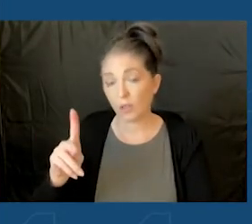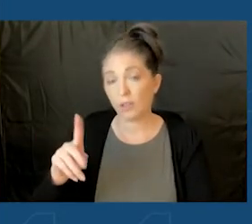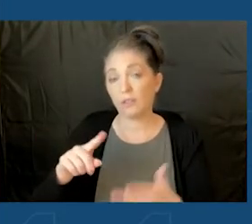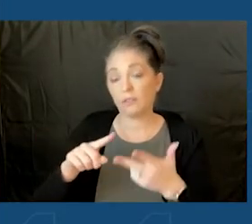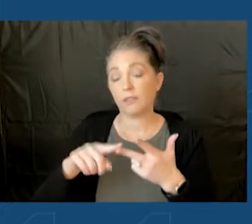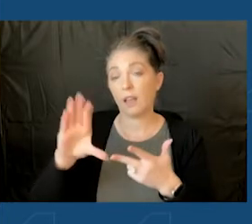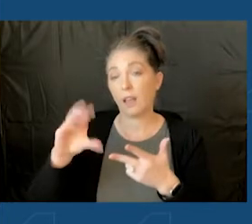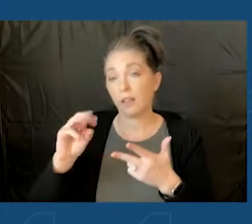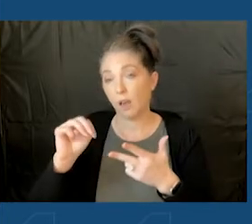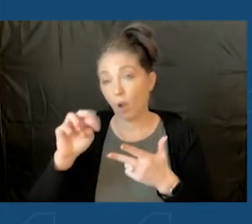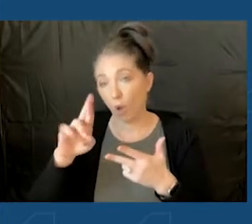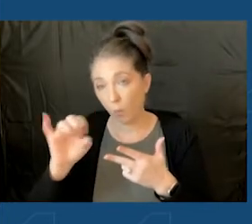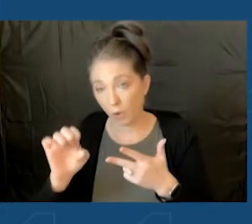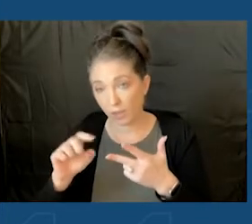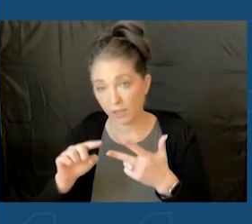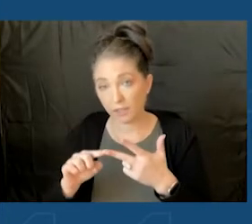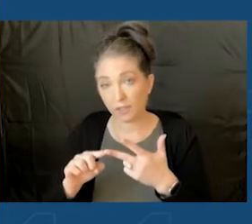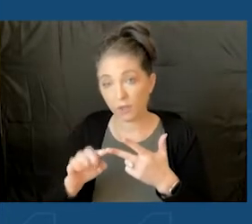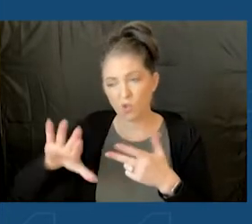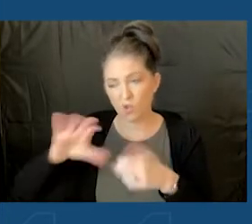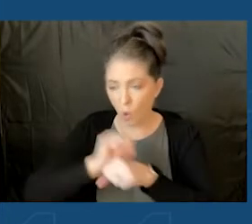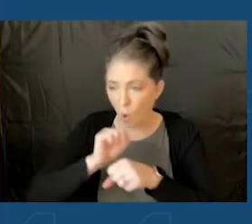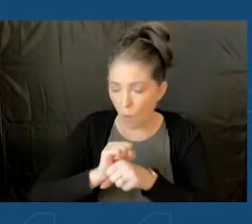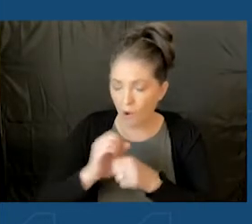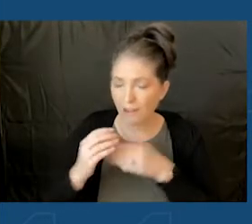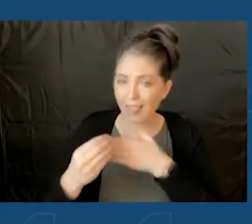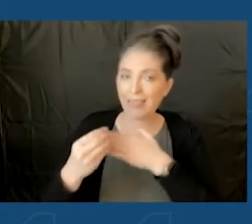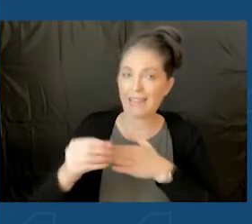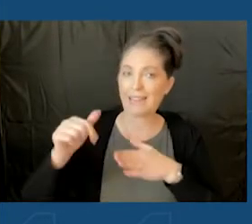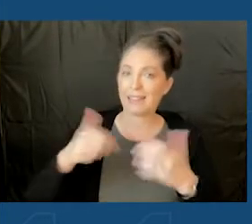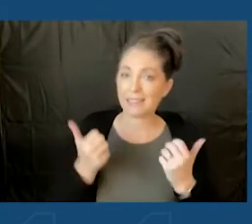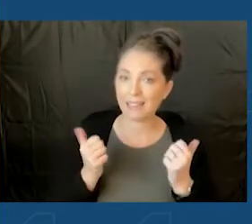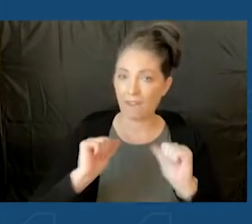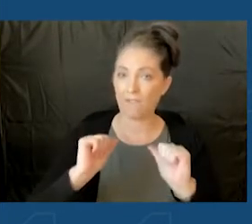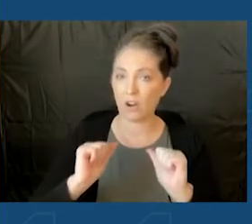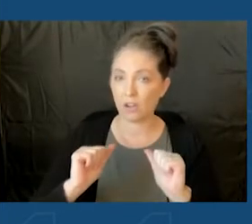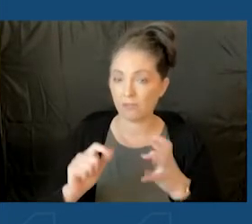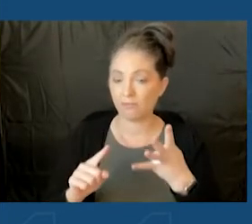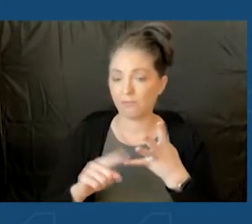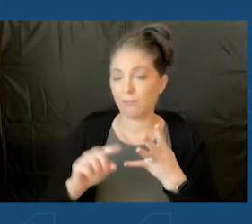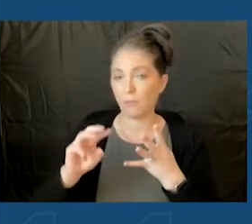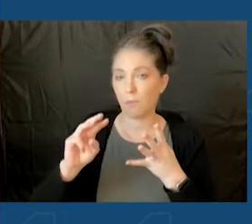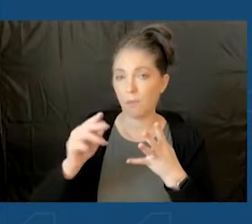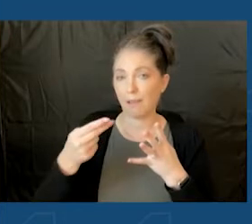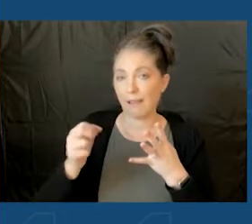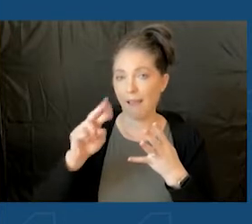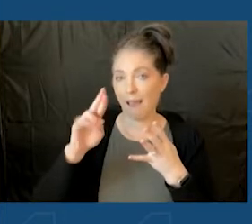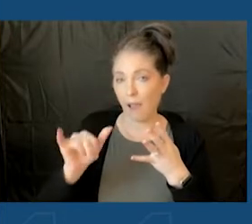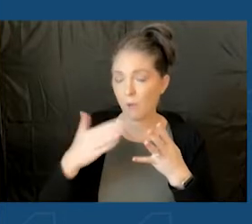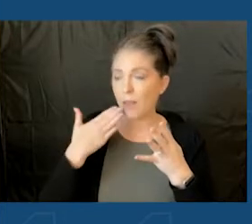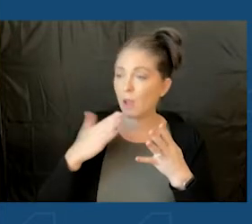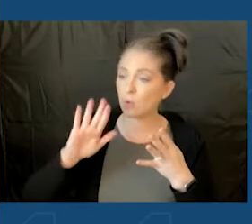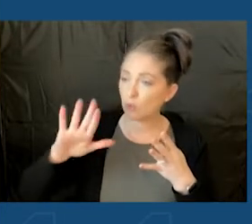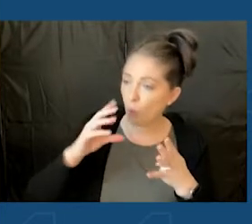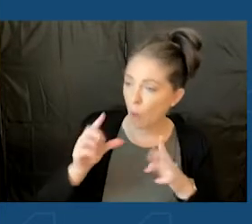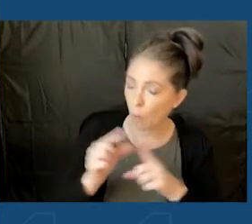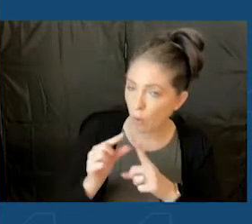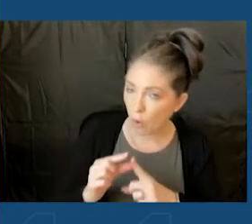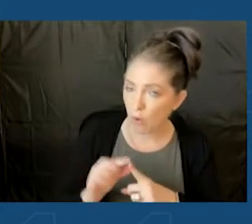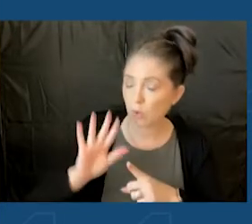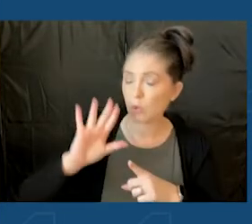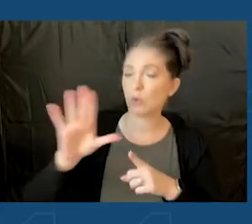as well for your work leading this effort. Mark Henry, thank you for your words and your leadership as well.